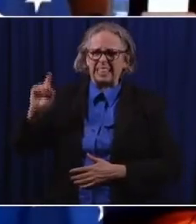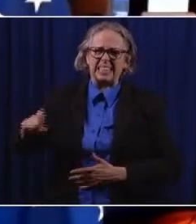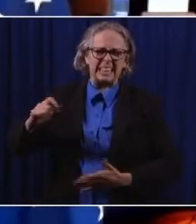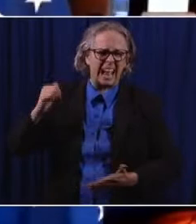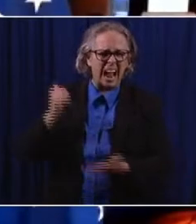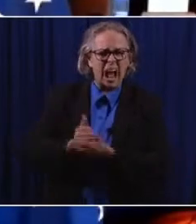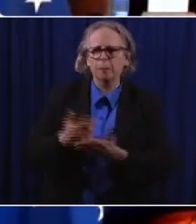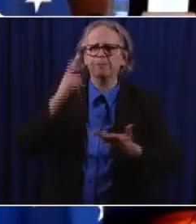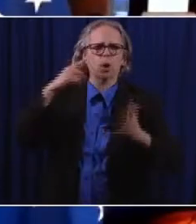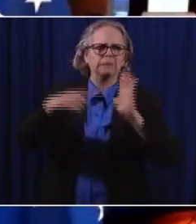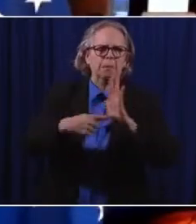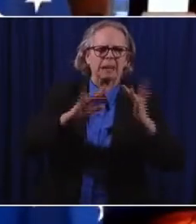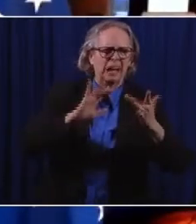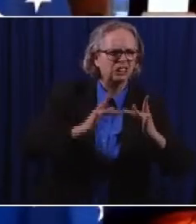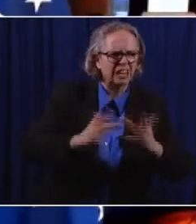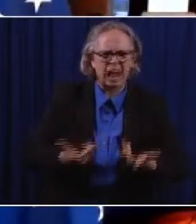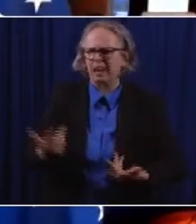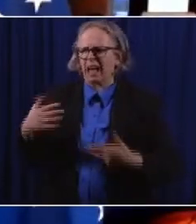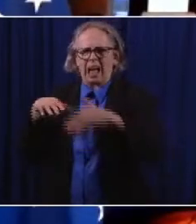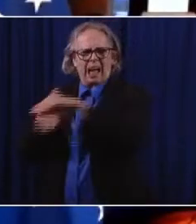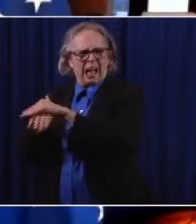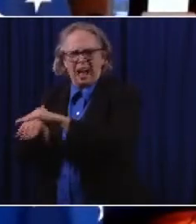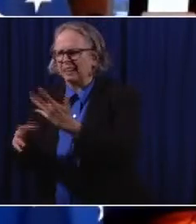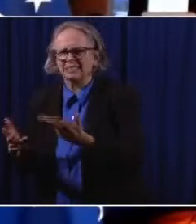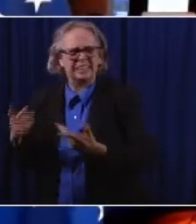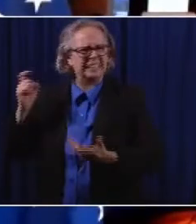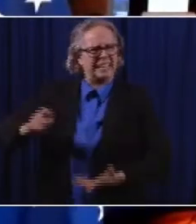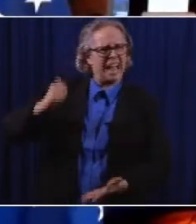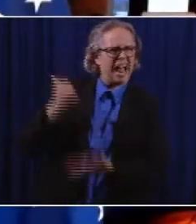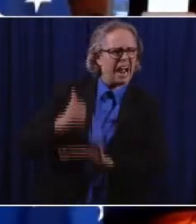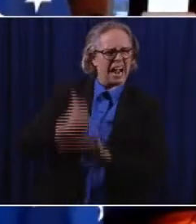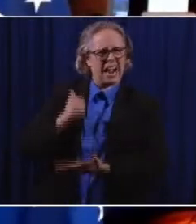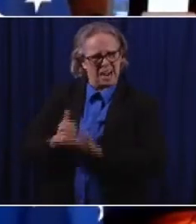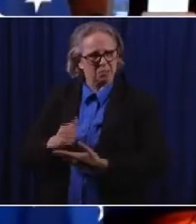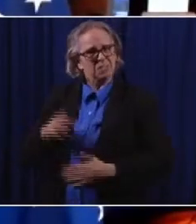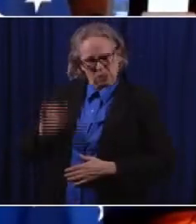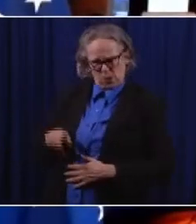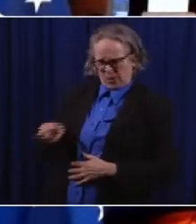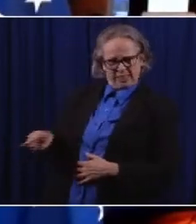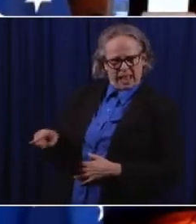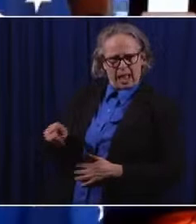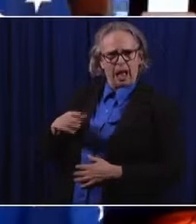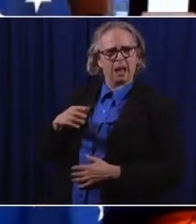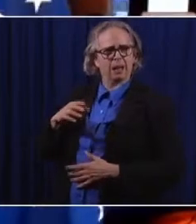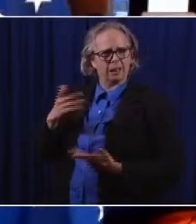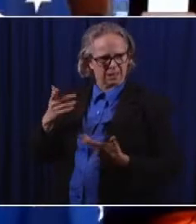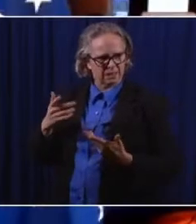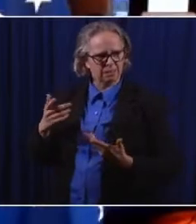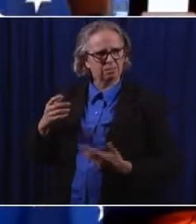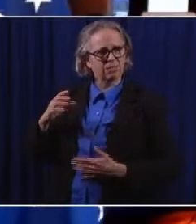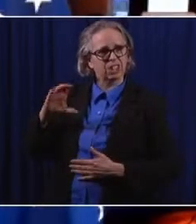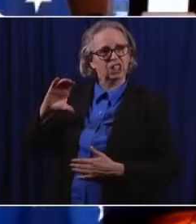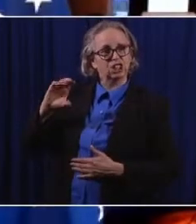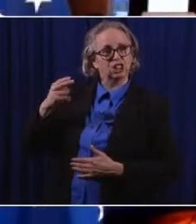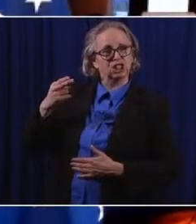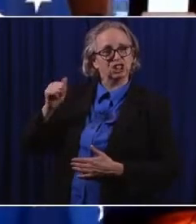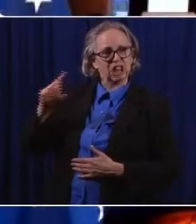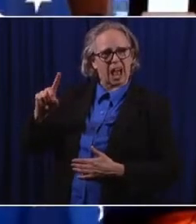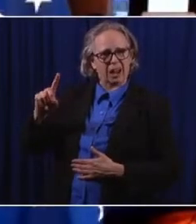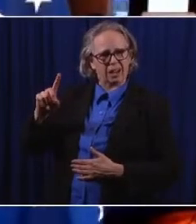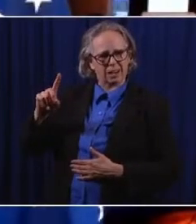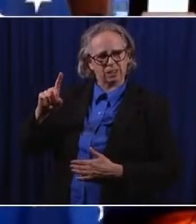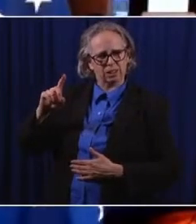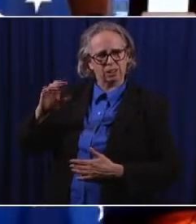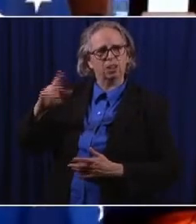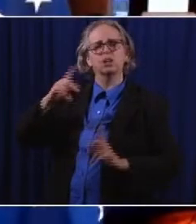And today the Foundation's I'm a Child of Appalachia Fund has partnered with Facebook and T-Mobile to